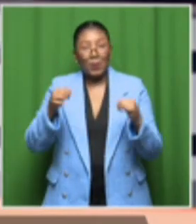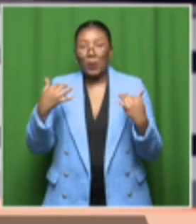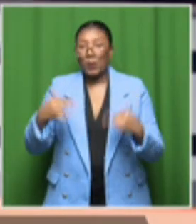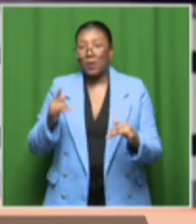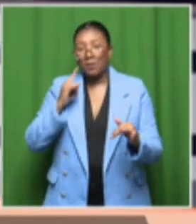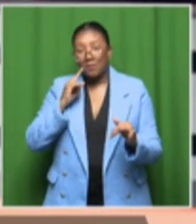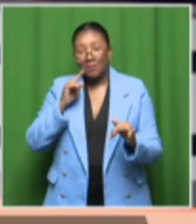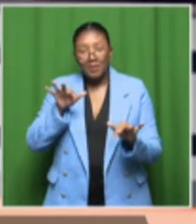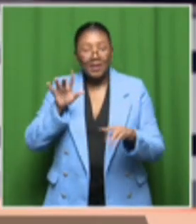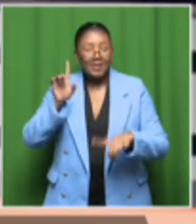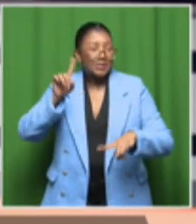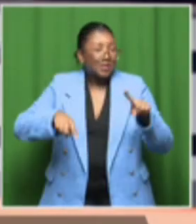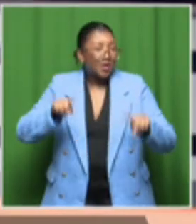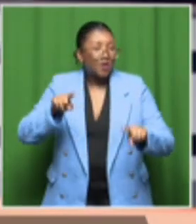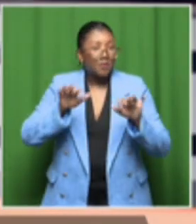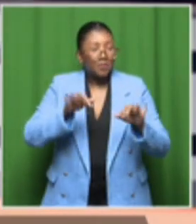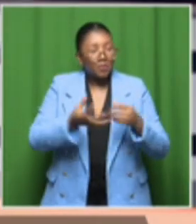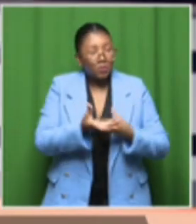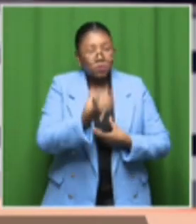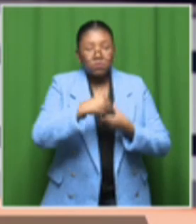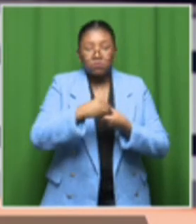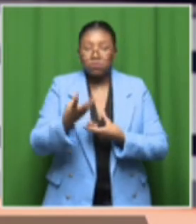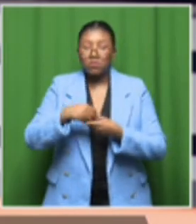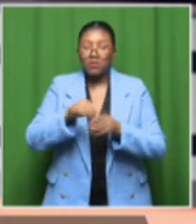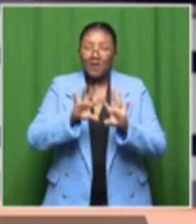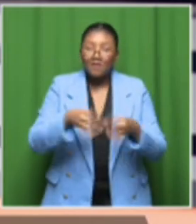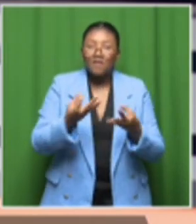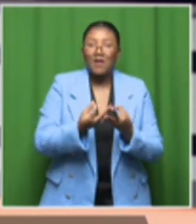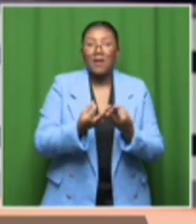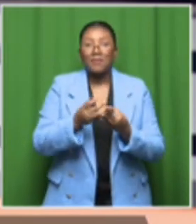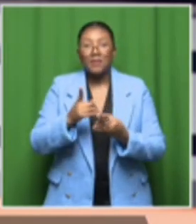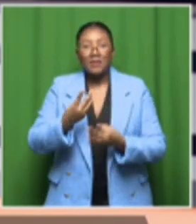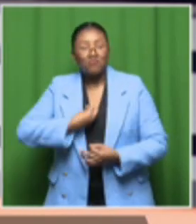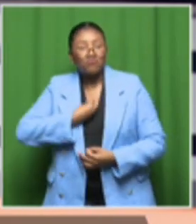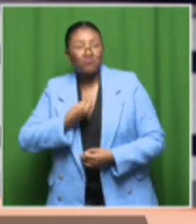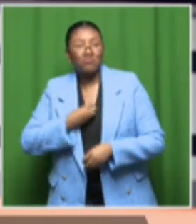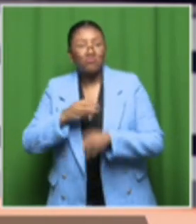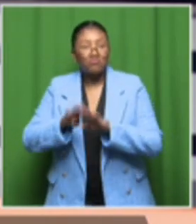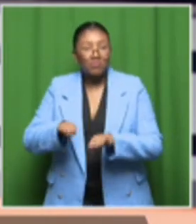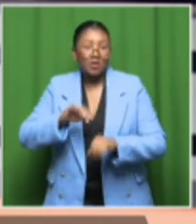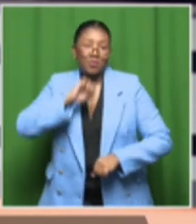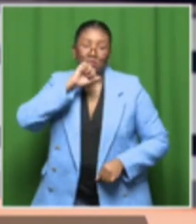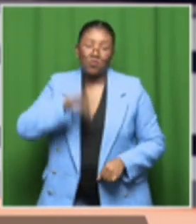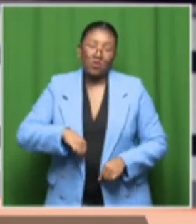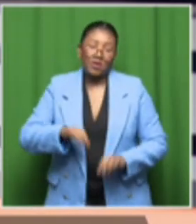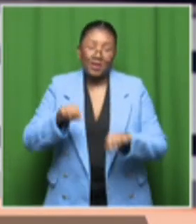inviting and creating that atmosphere where families and young music lovers can explore